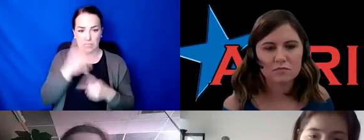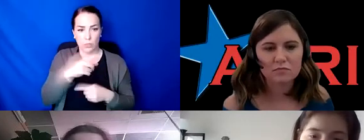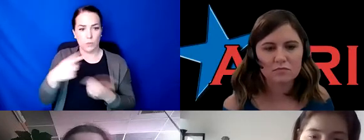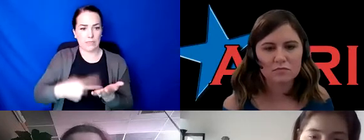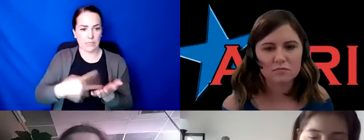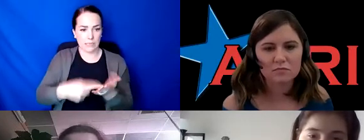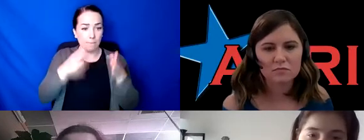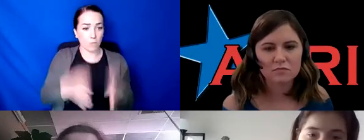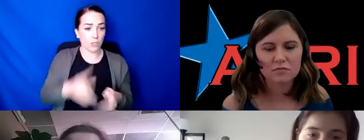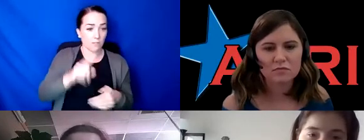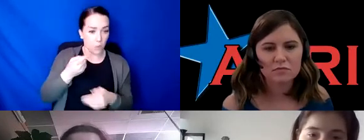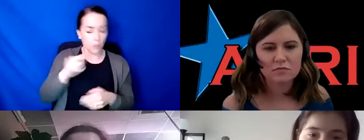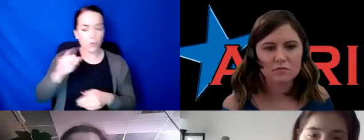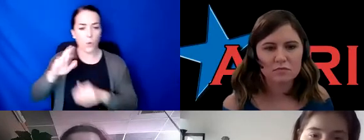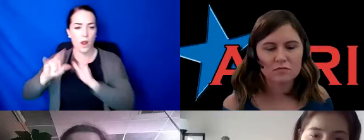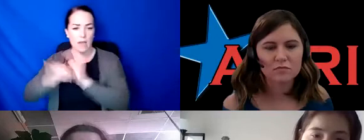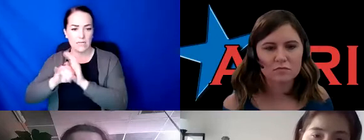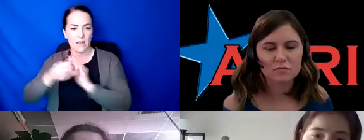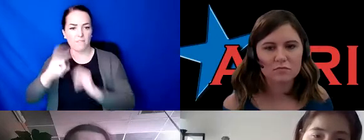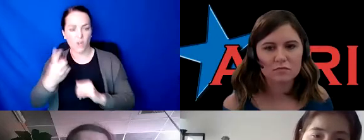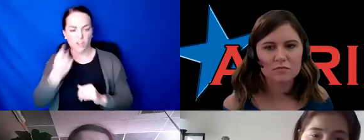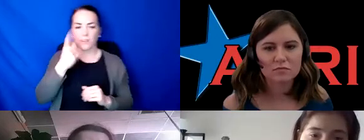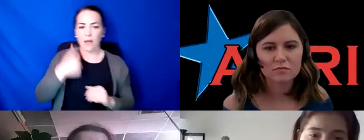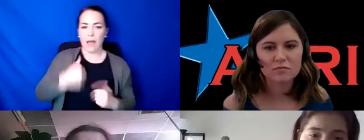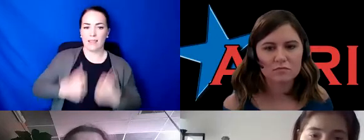in this area, I live in Illinois, just south of